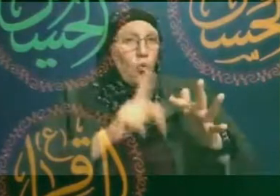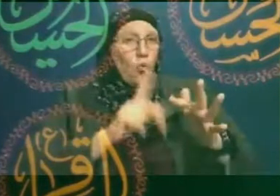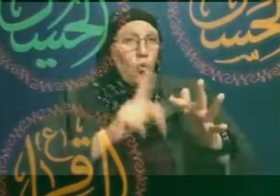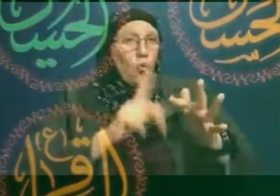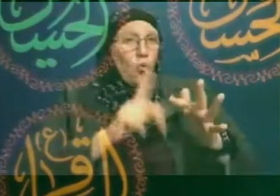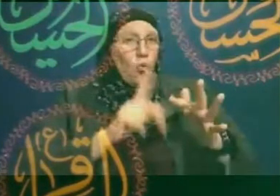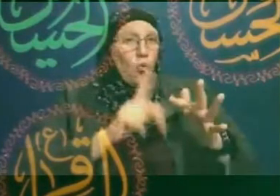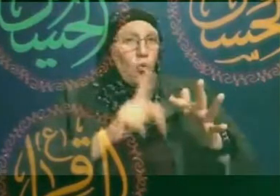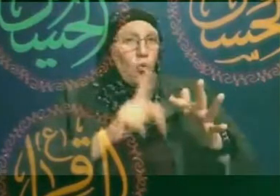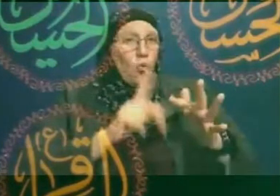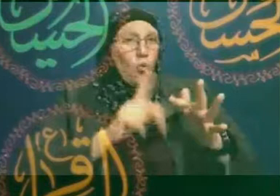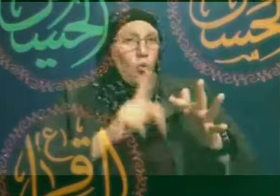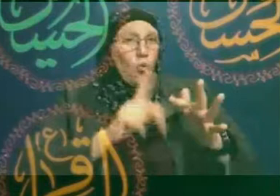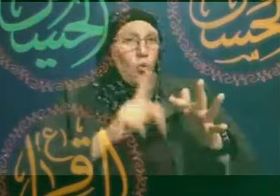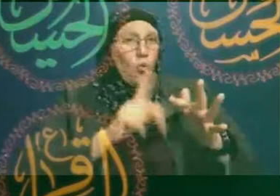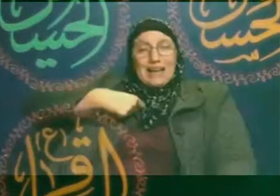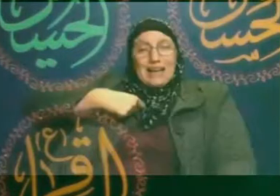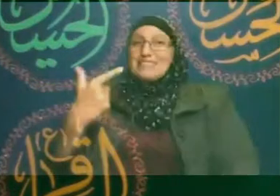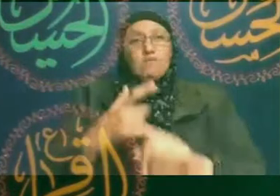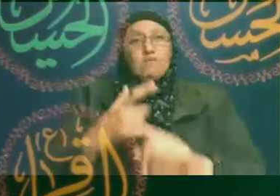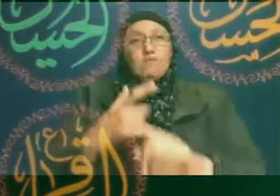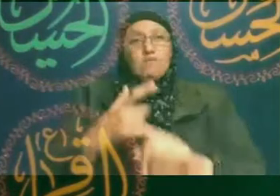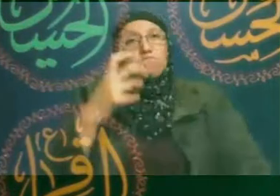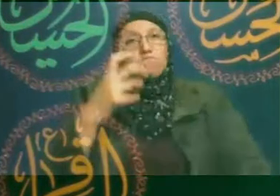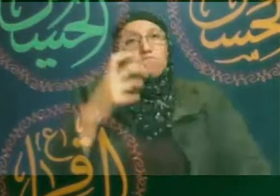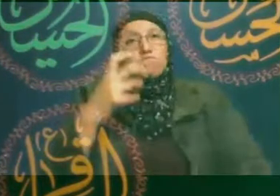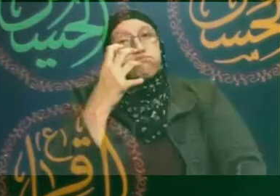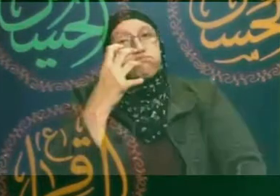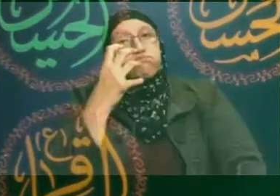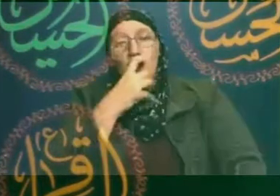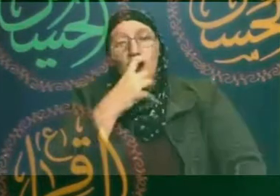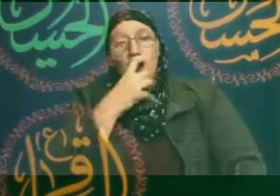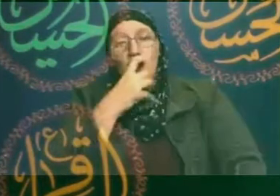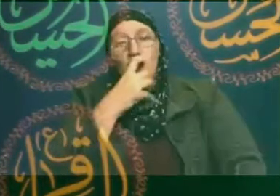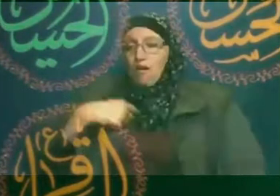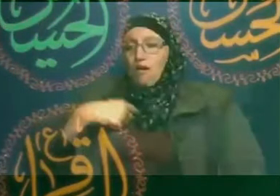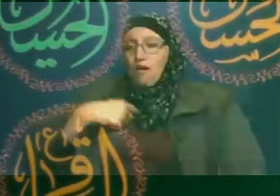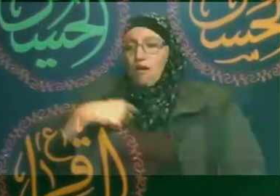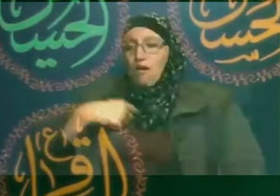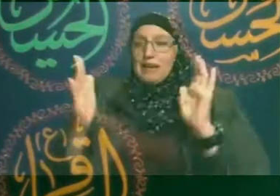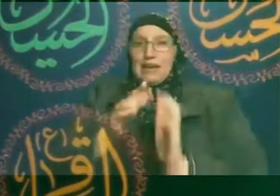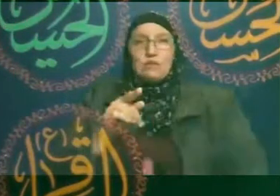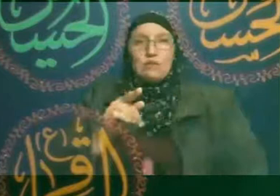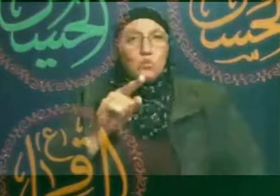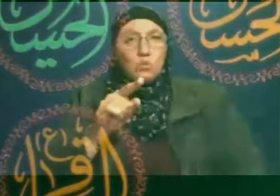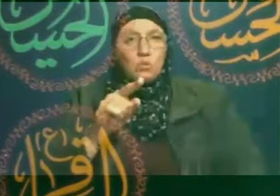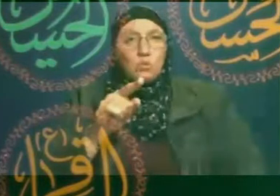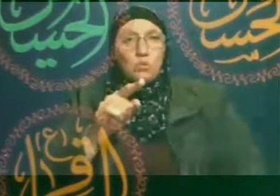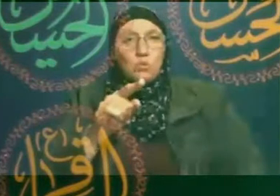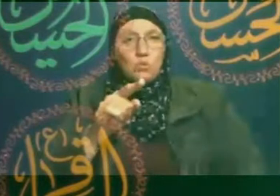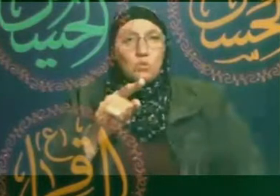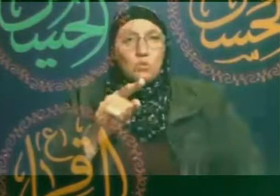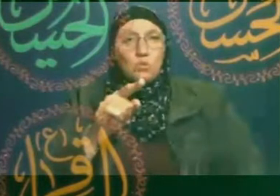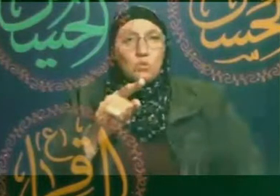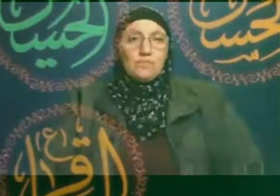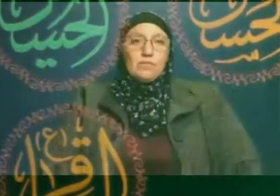direct communication, and therefore God says, I am near to you. My name is in fact even near. Let's open